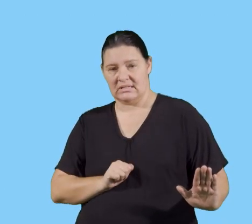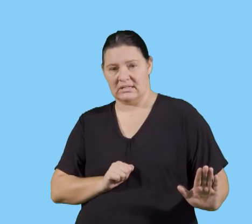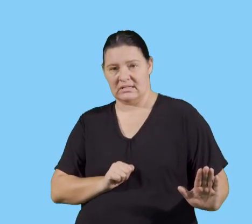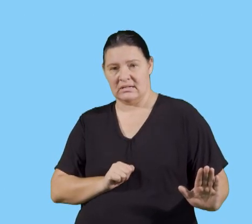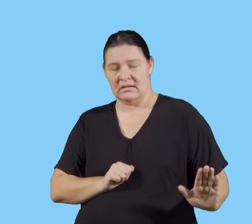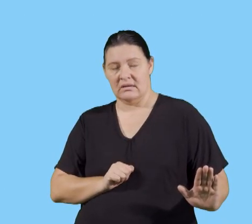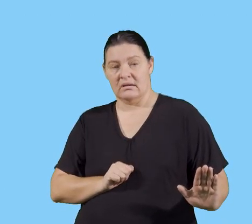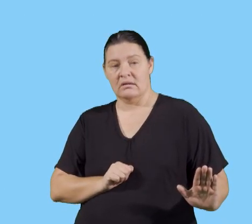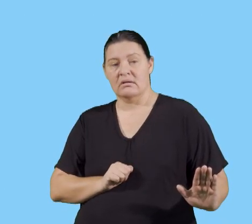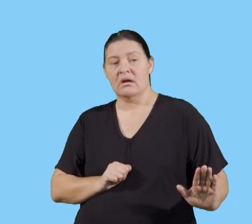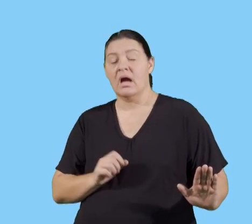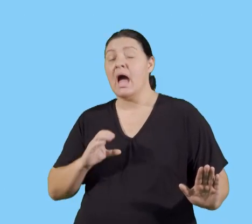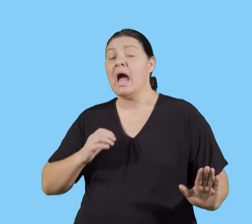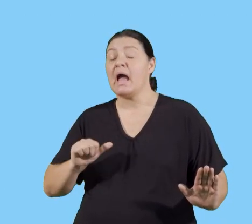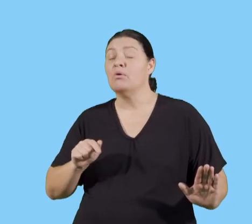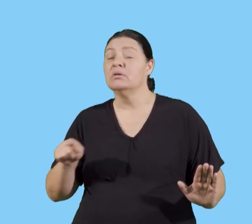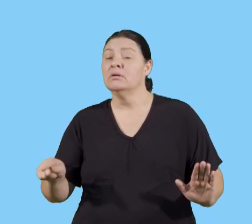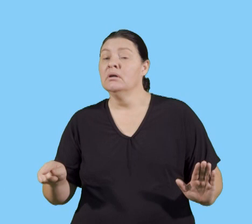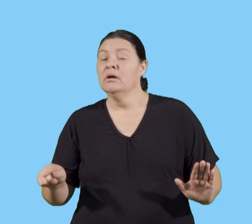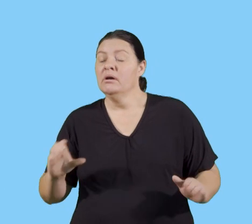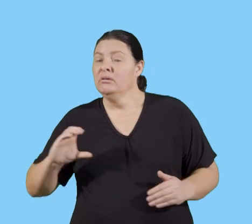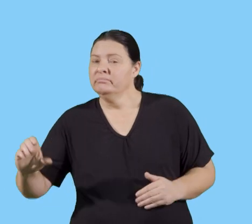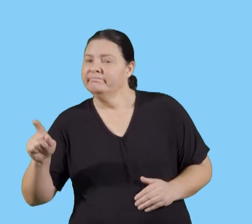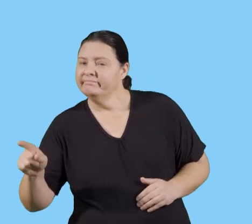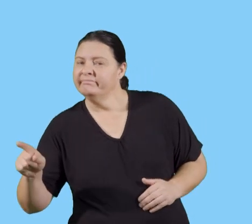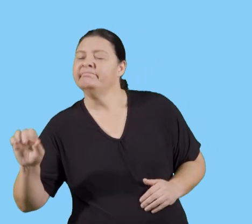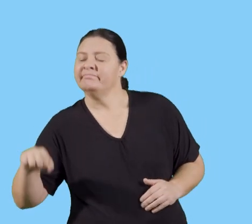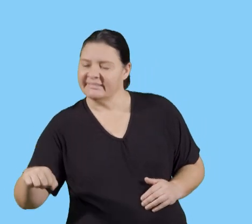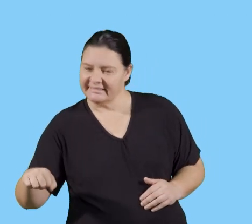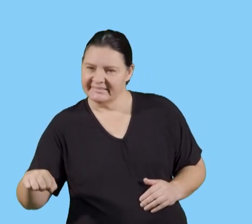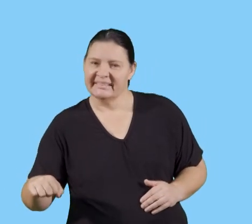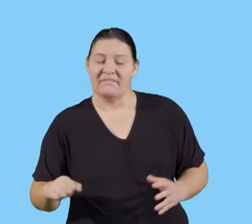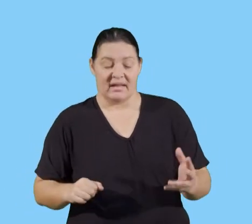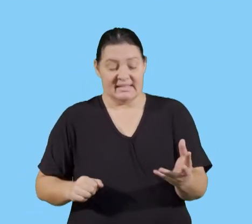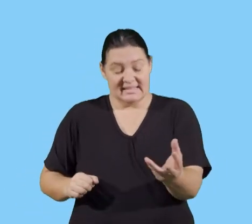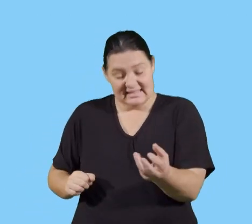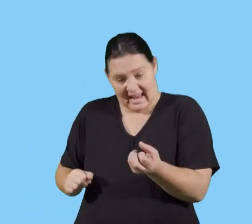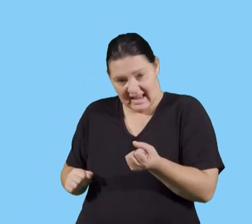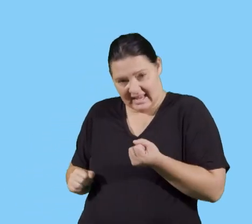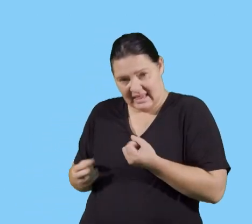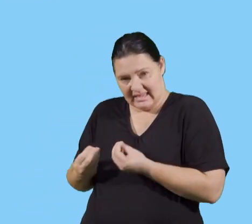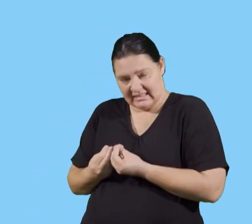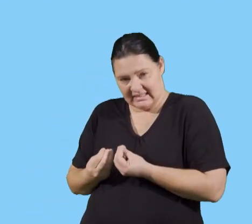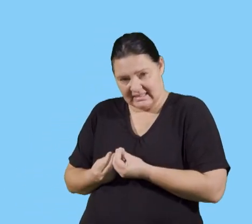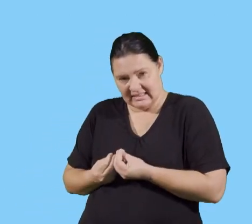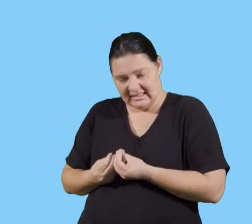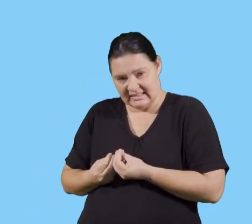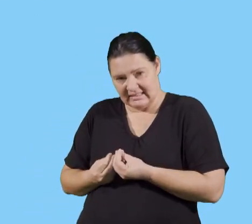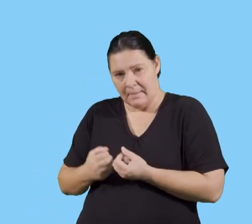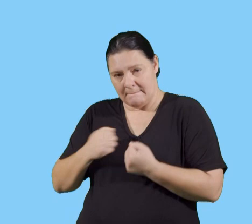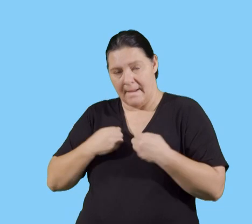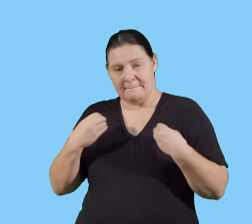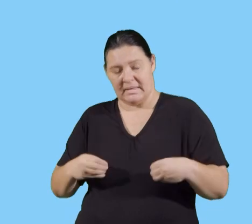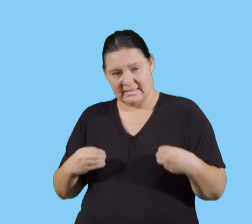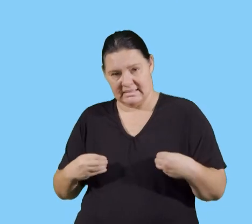4,600. Which account are we going to credit? Already you should know by now. The moment you are taking goods out of